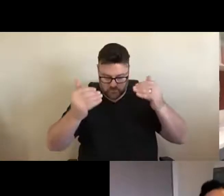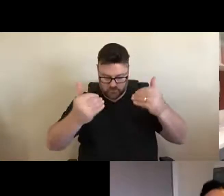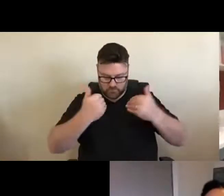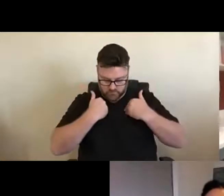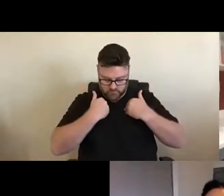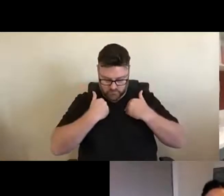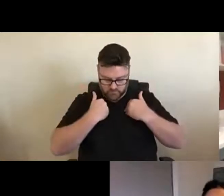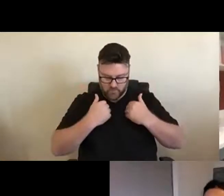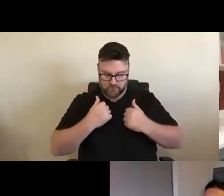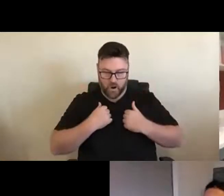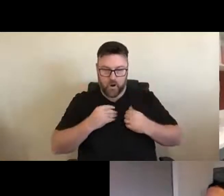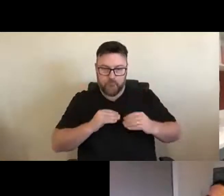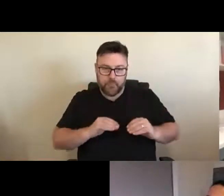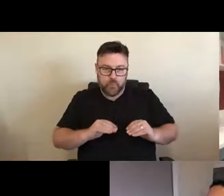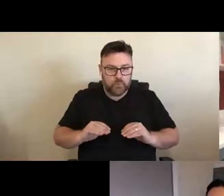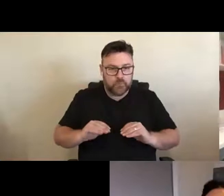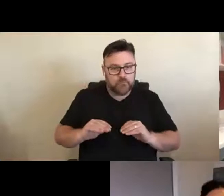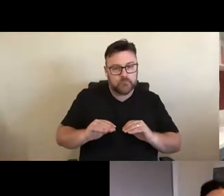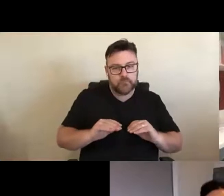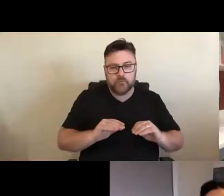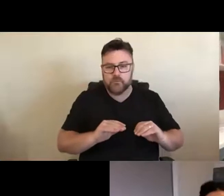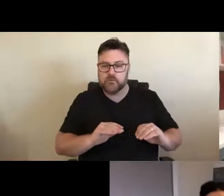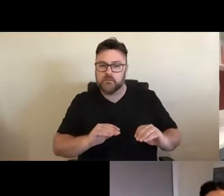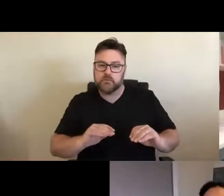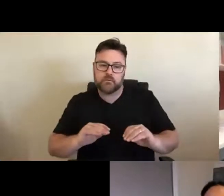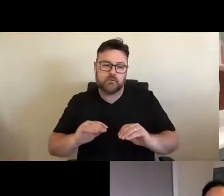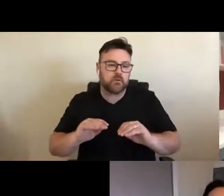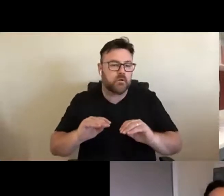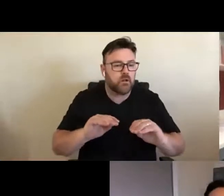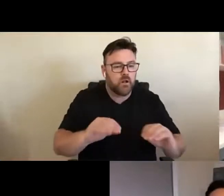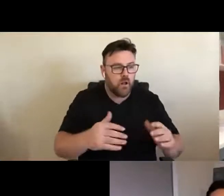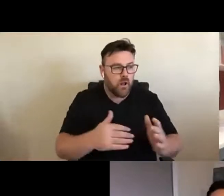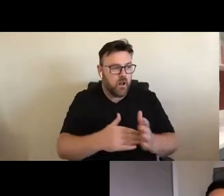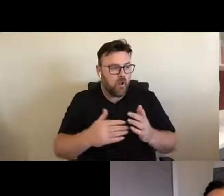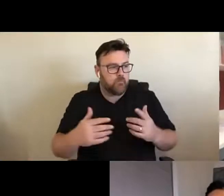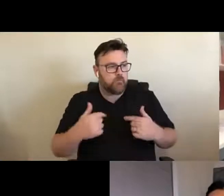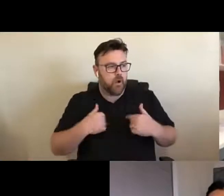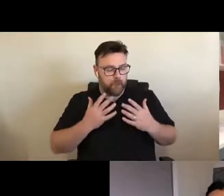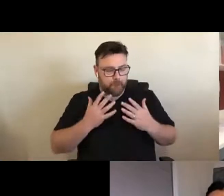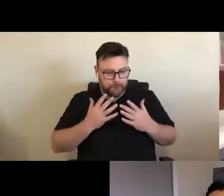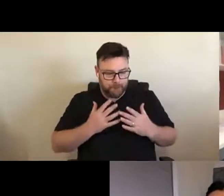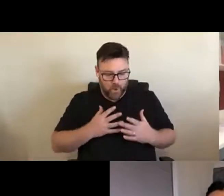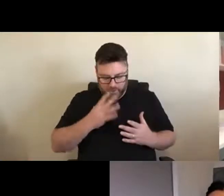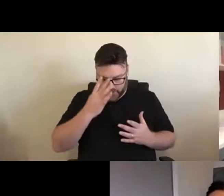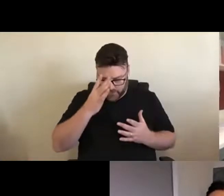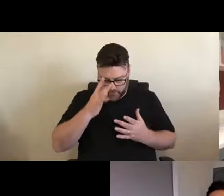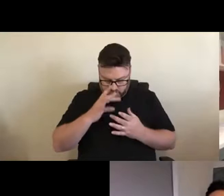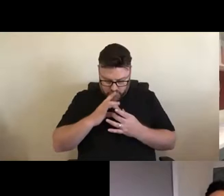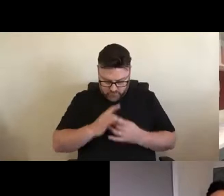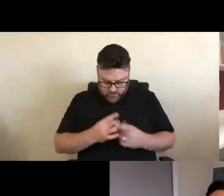seems to build a reservoir of bodily knowledge that I take to when I paint. And this is